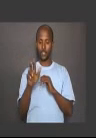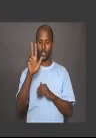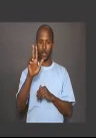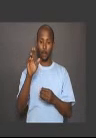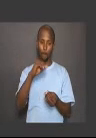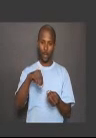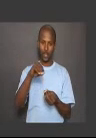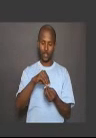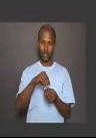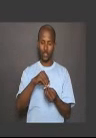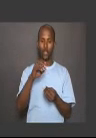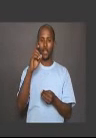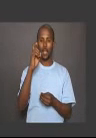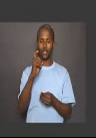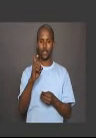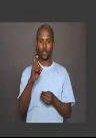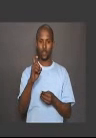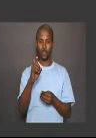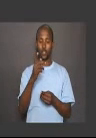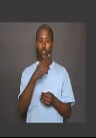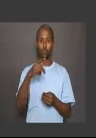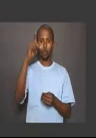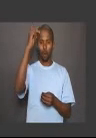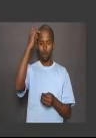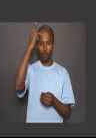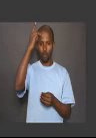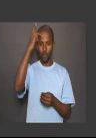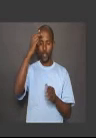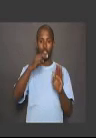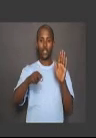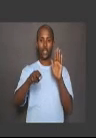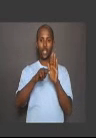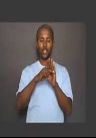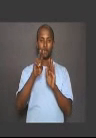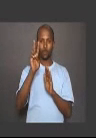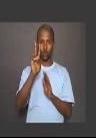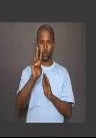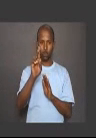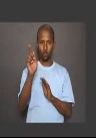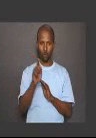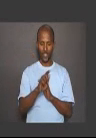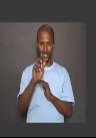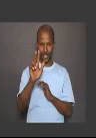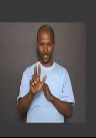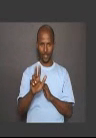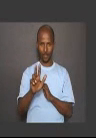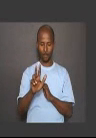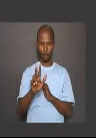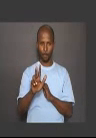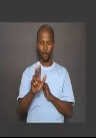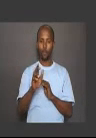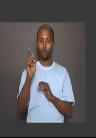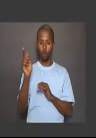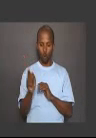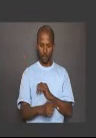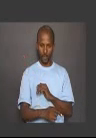plus x to the power of negative 2 over 3